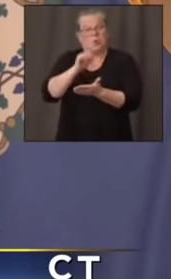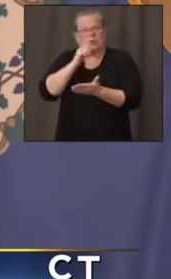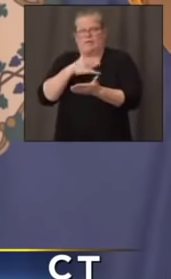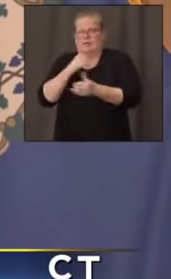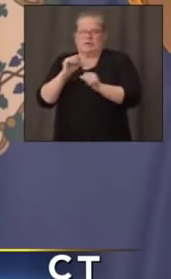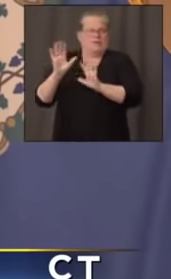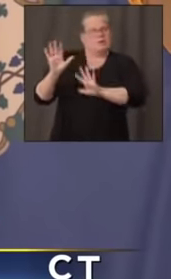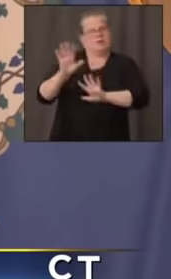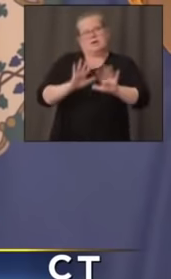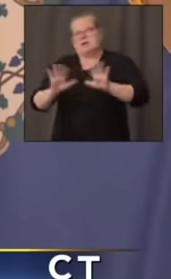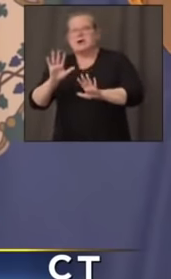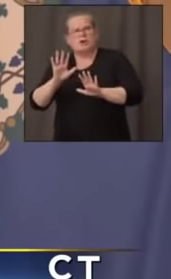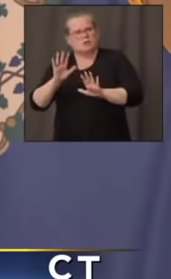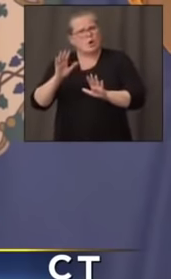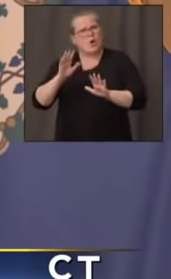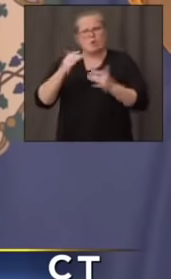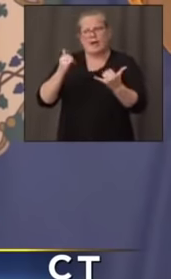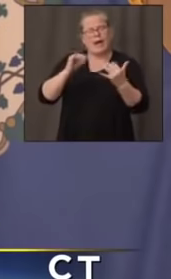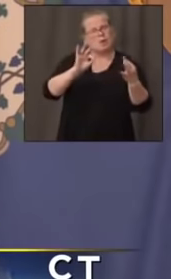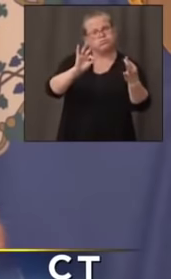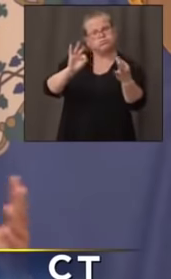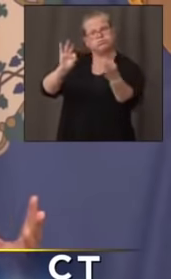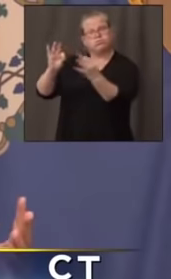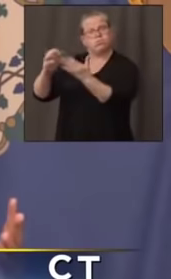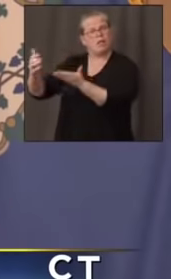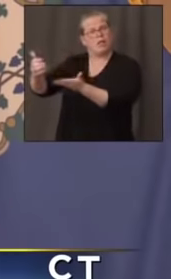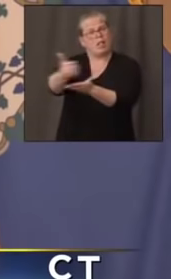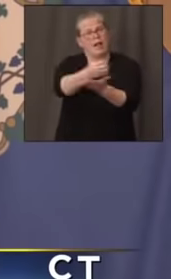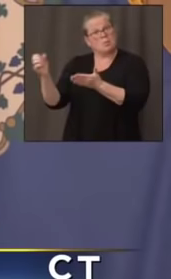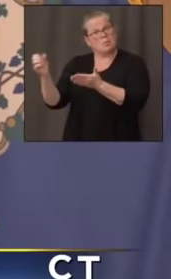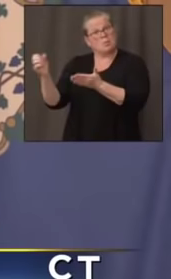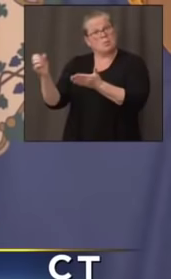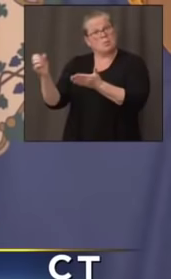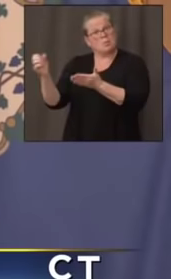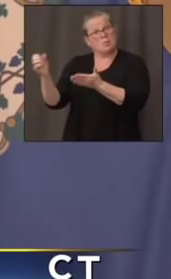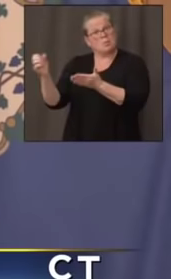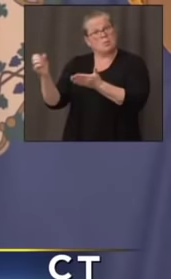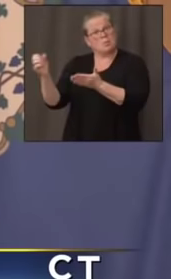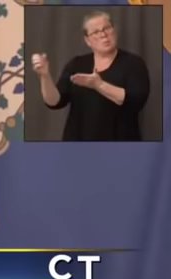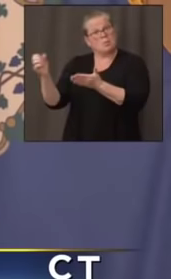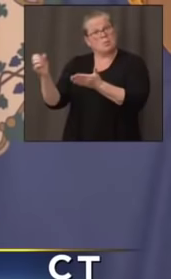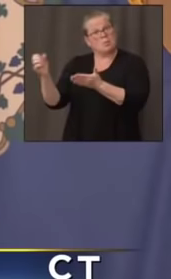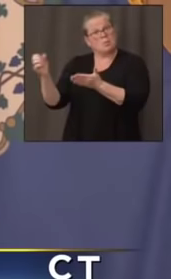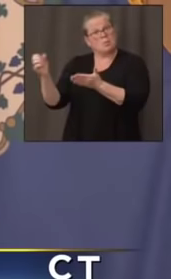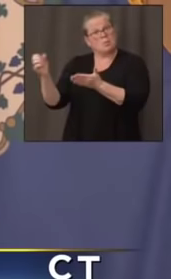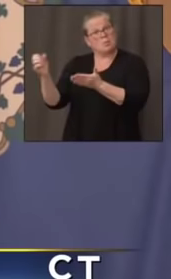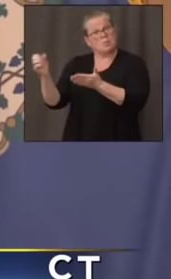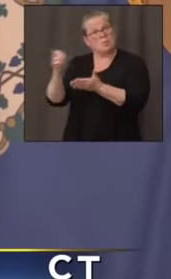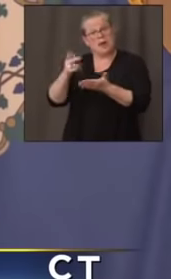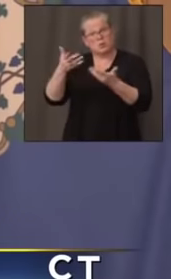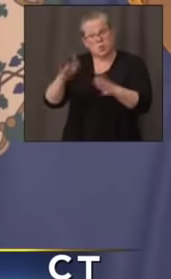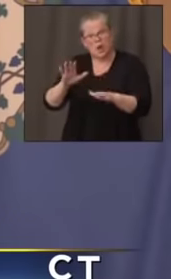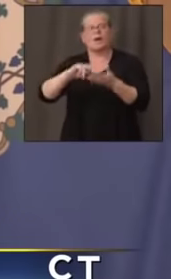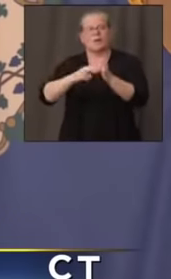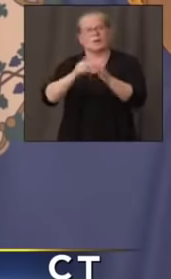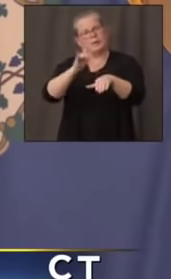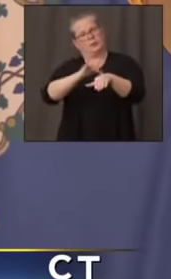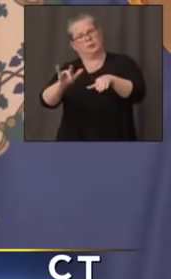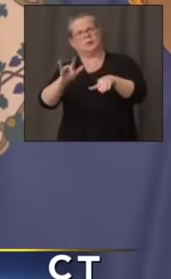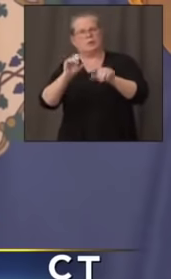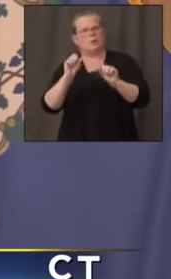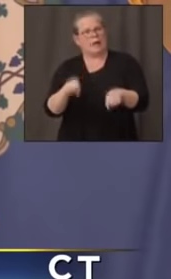distance learning to facilitate that. And that will, of course, open up some space in our classrooms as well. And we're going to have a good idea of that, Miguel, in the next